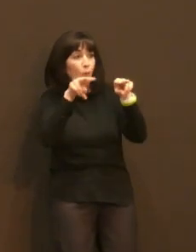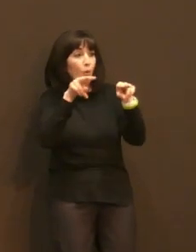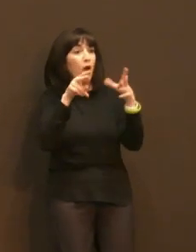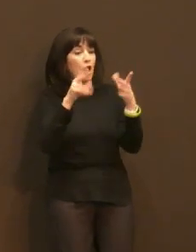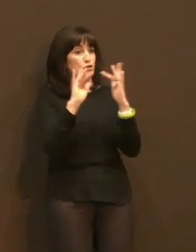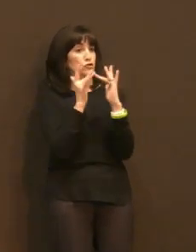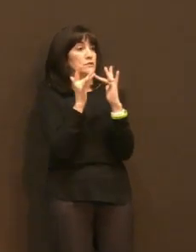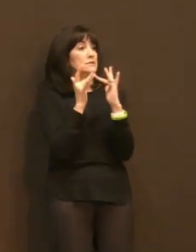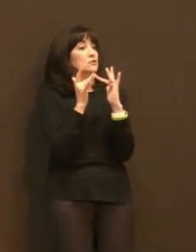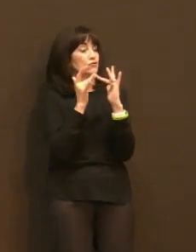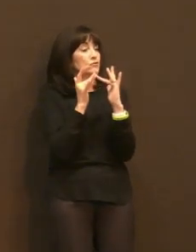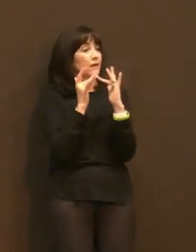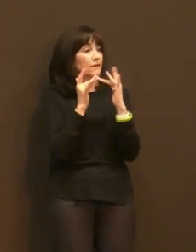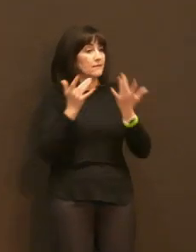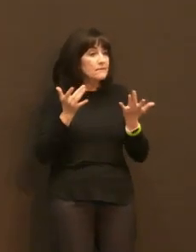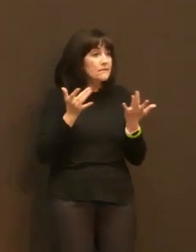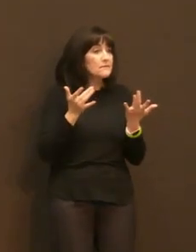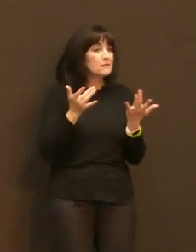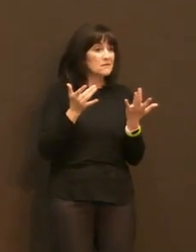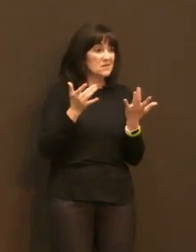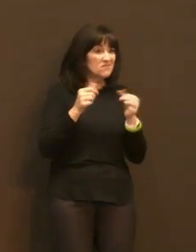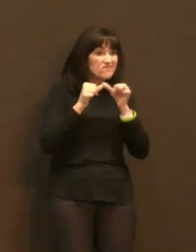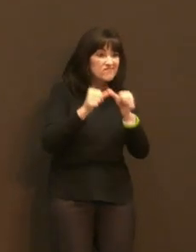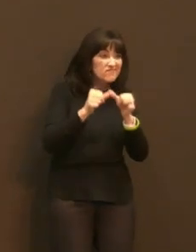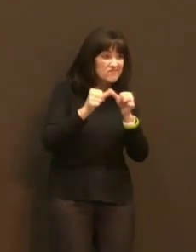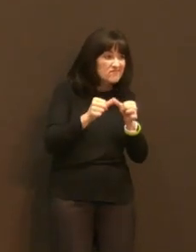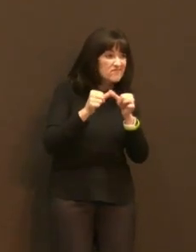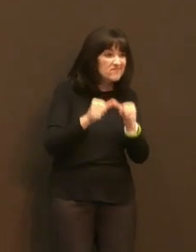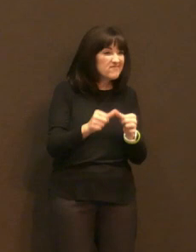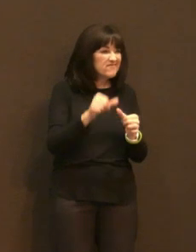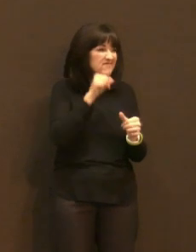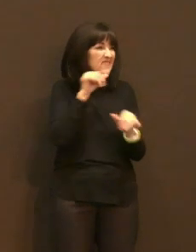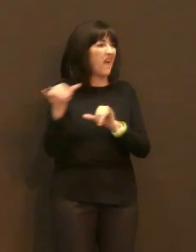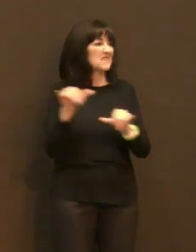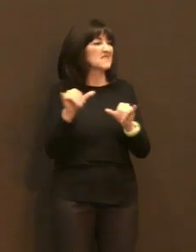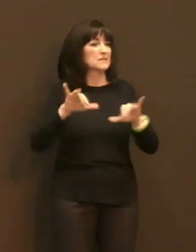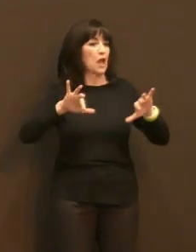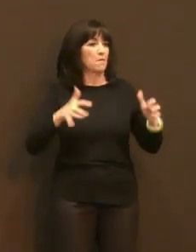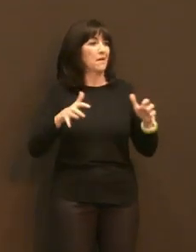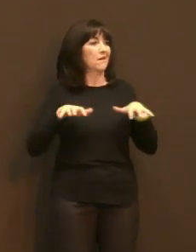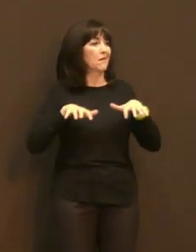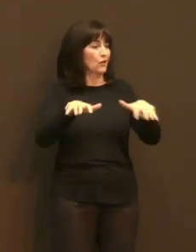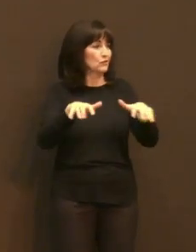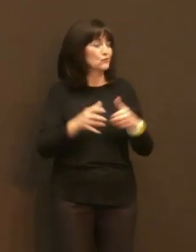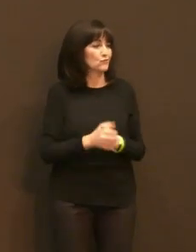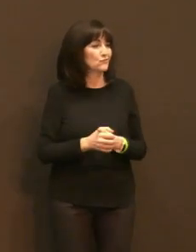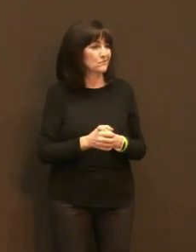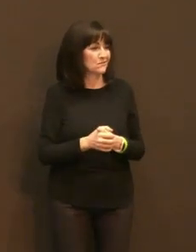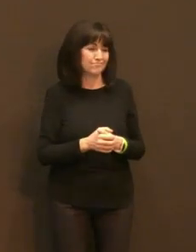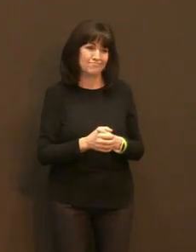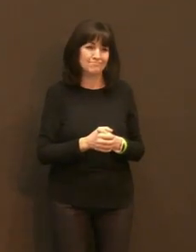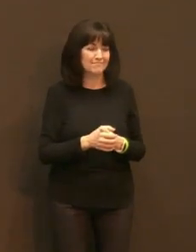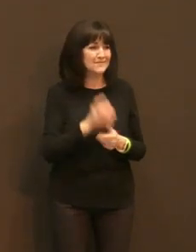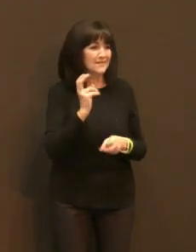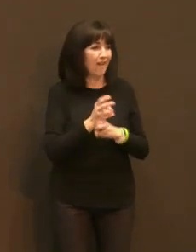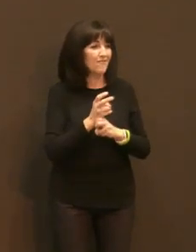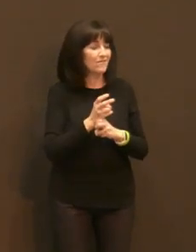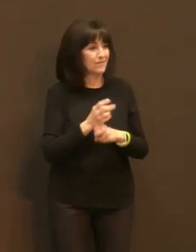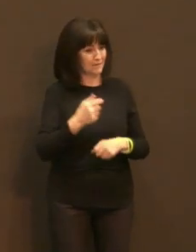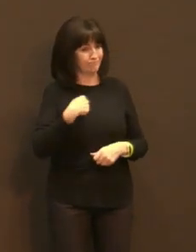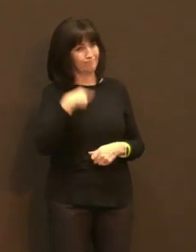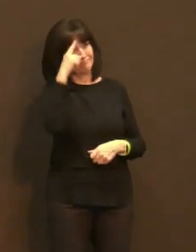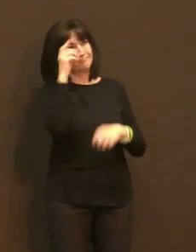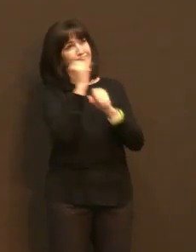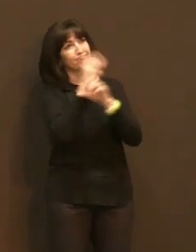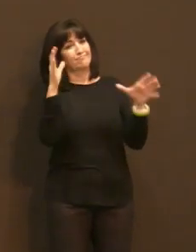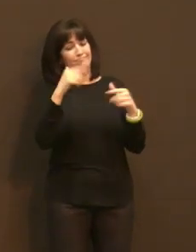are actually paying attention, if that makes sense. I can think of myself as a 12-year-old kid.